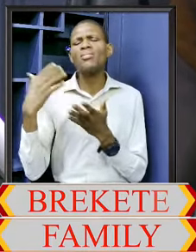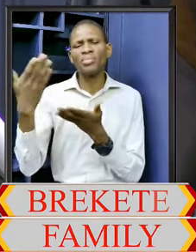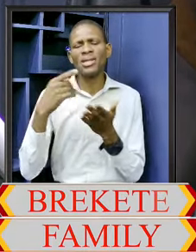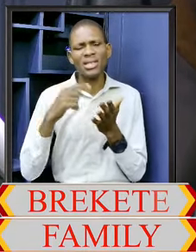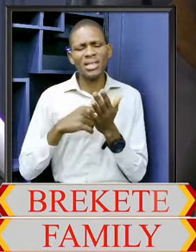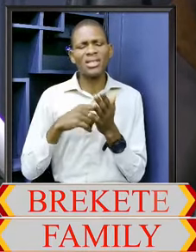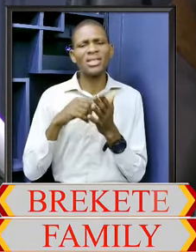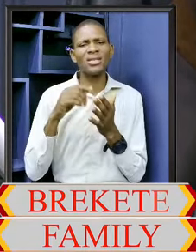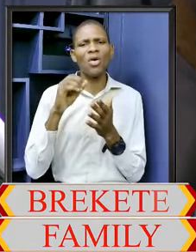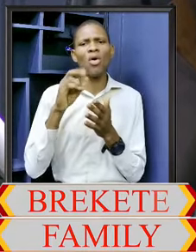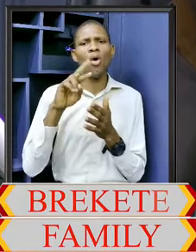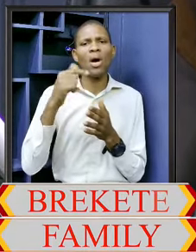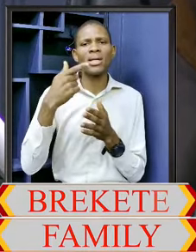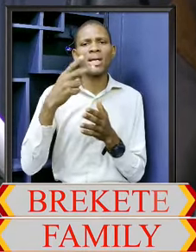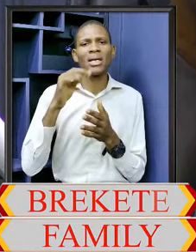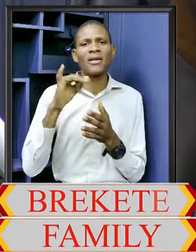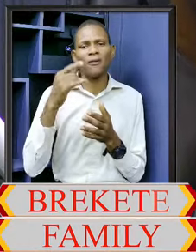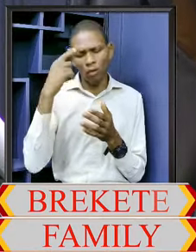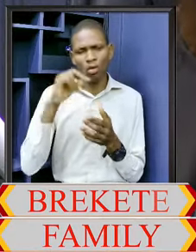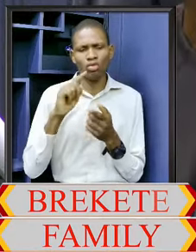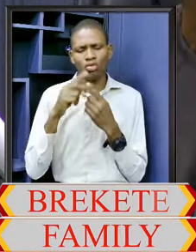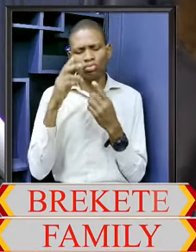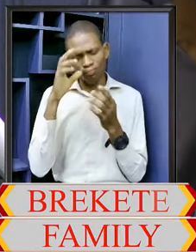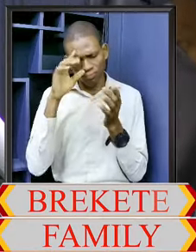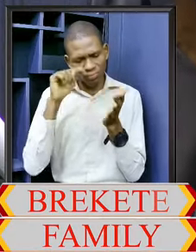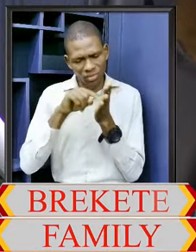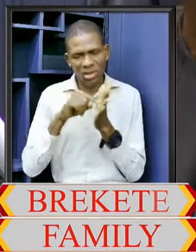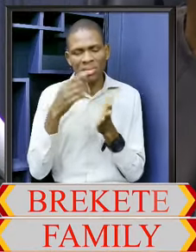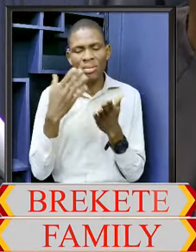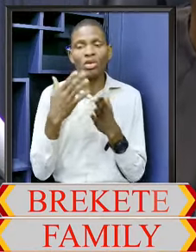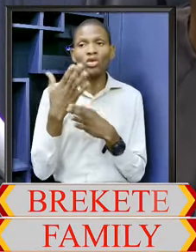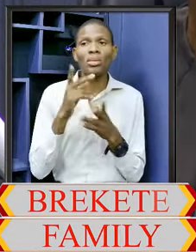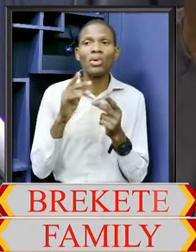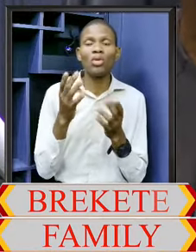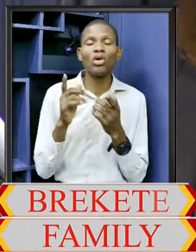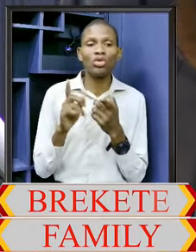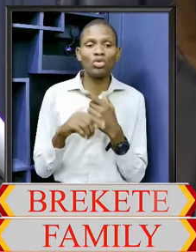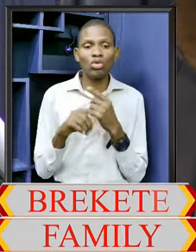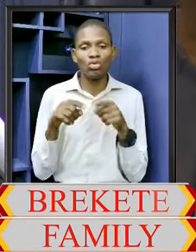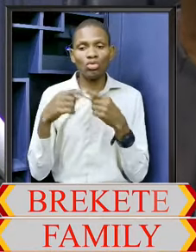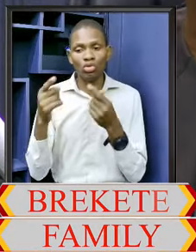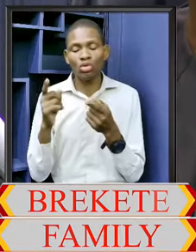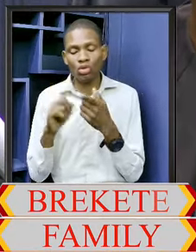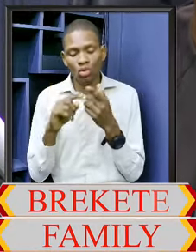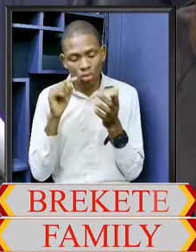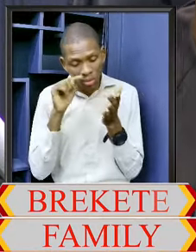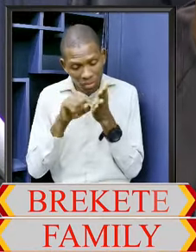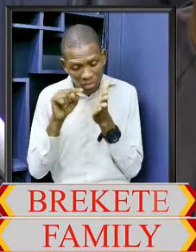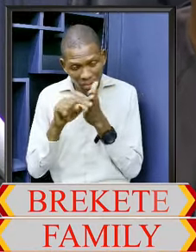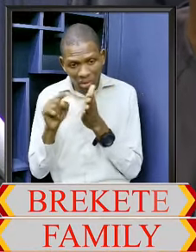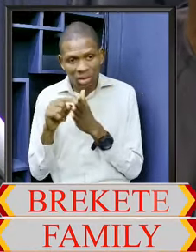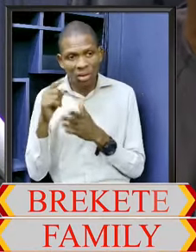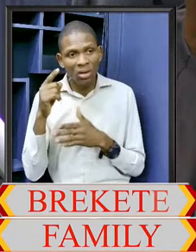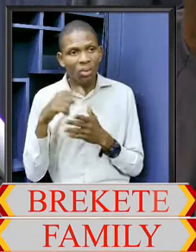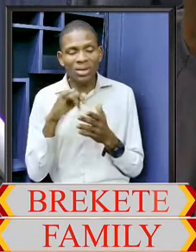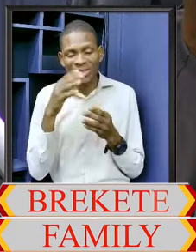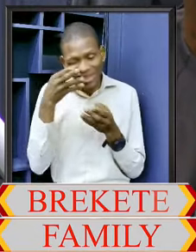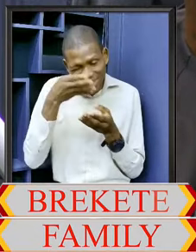has collected though, they've tested. Maybe they won't go to make them discover what it be the technology so that they go